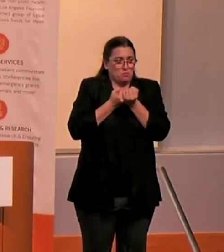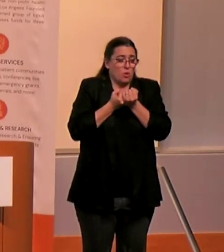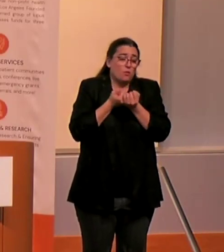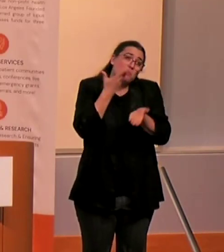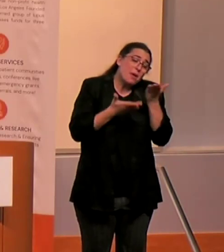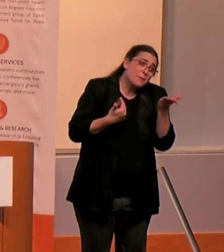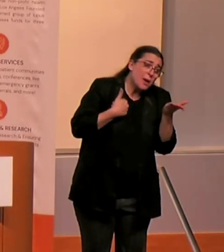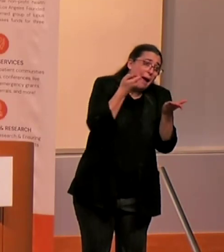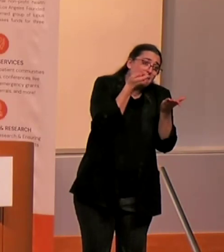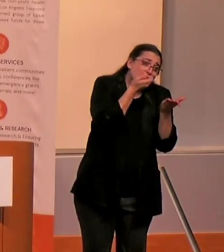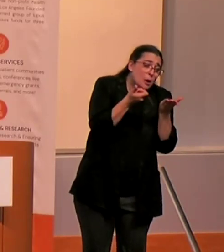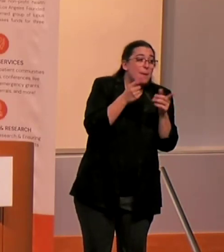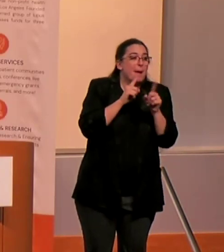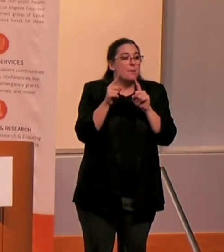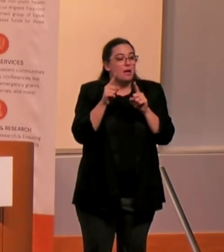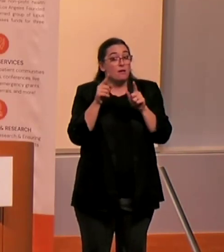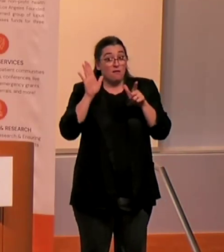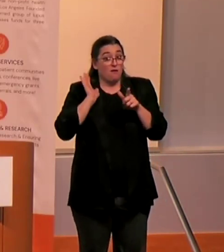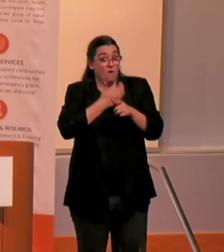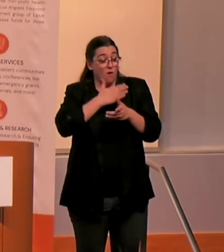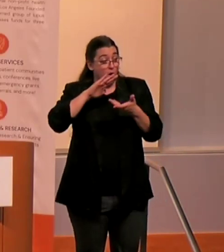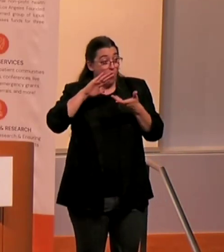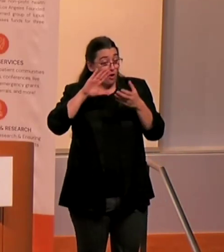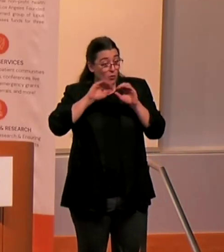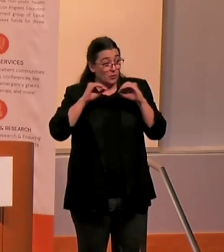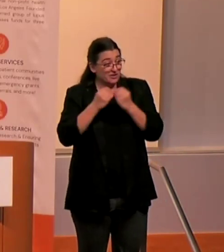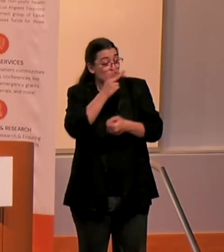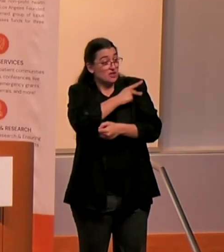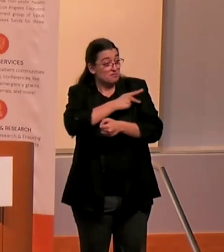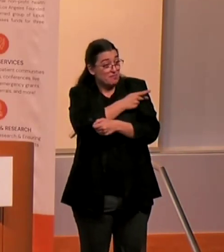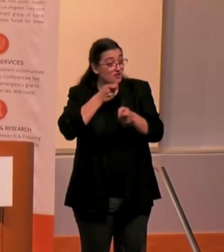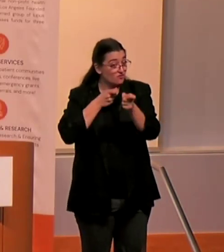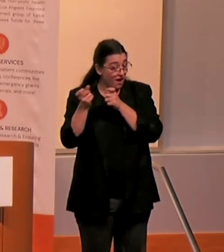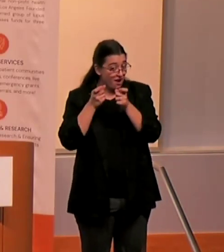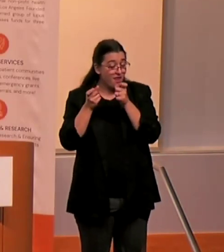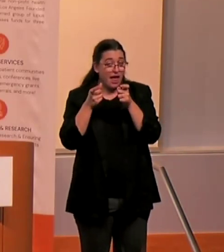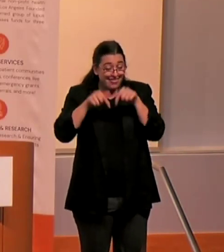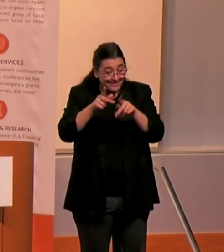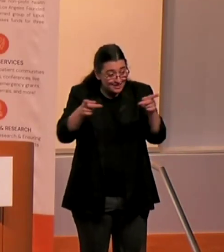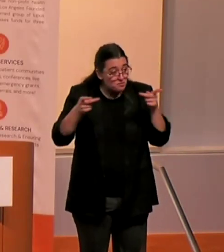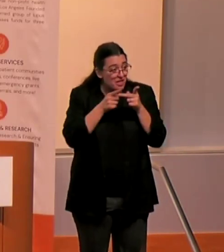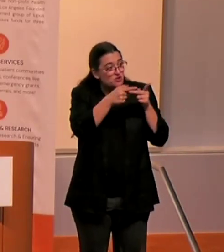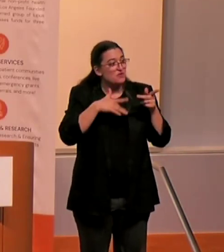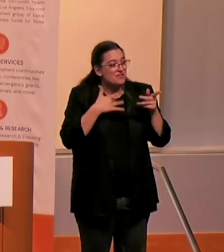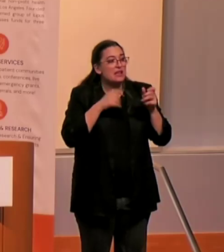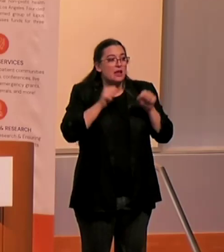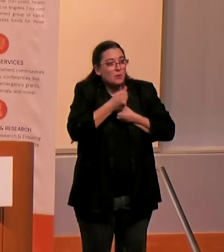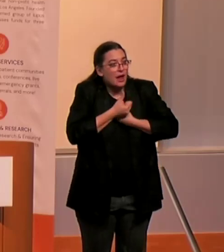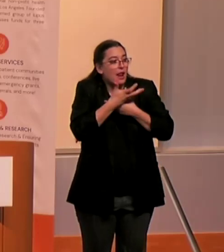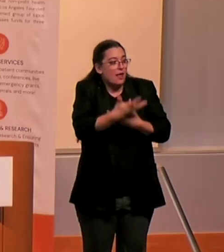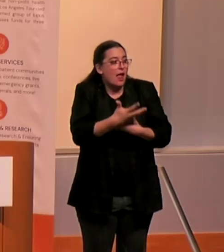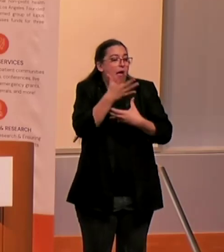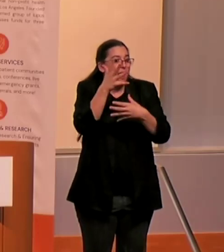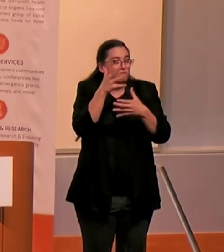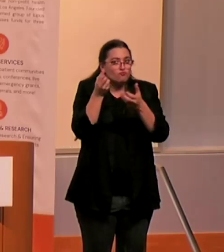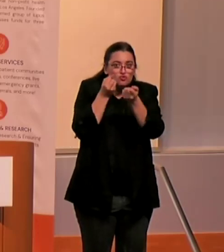that this is patient run and a space for you to feel that you can share and get